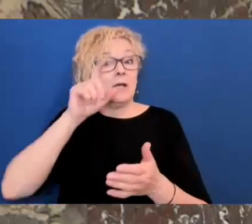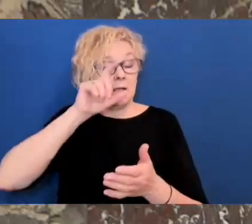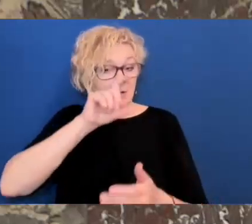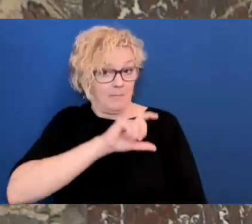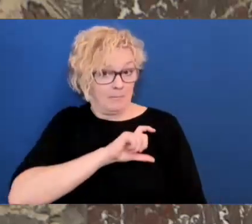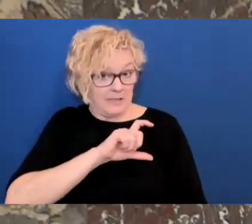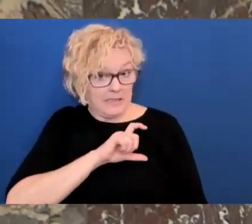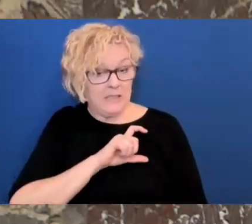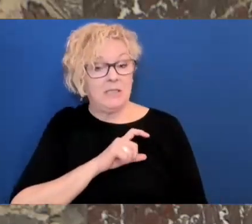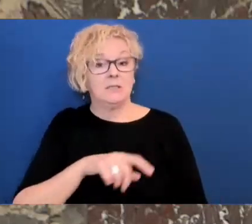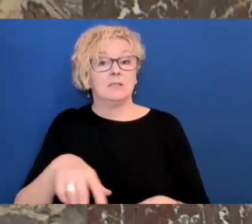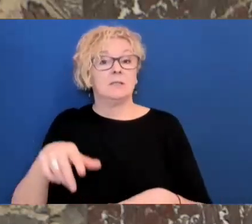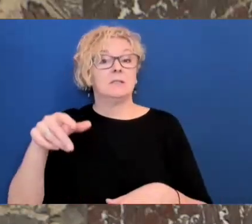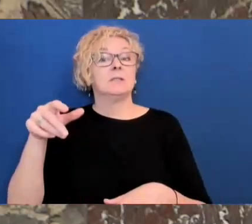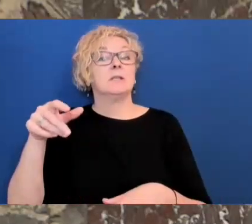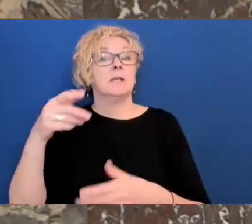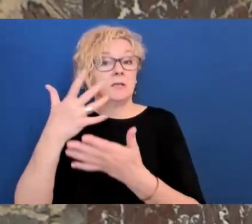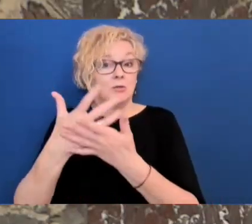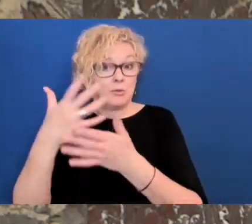the member is asking.